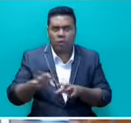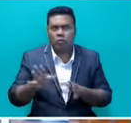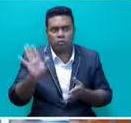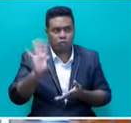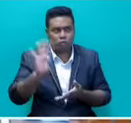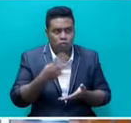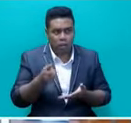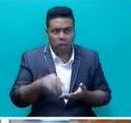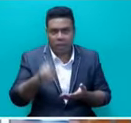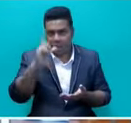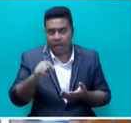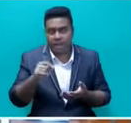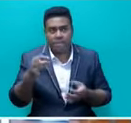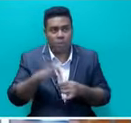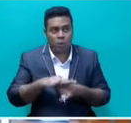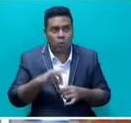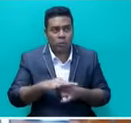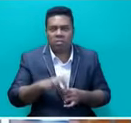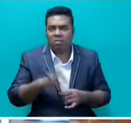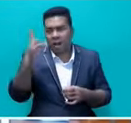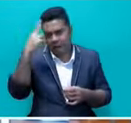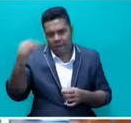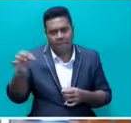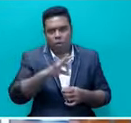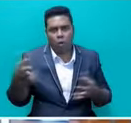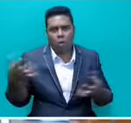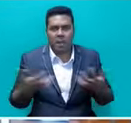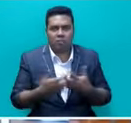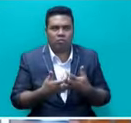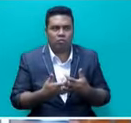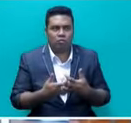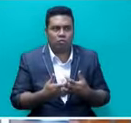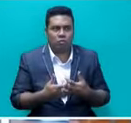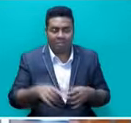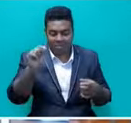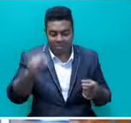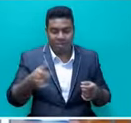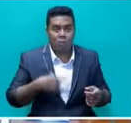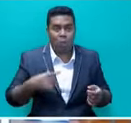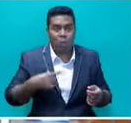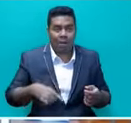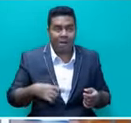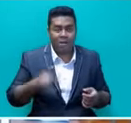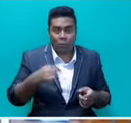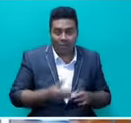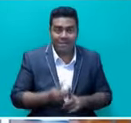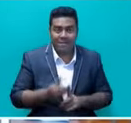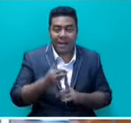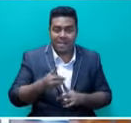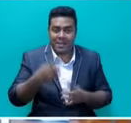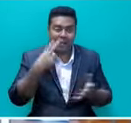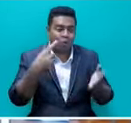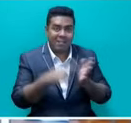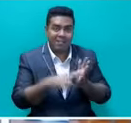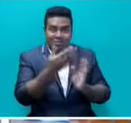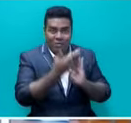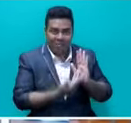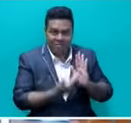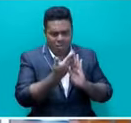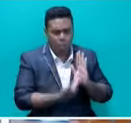they can't vote, names don't match. So this is why if we are developing such a register, and you can imagine